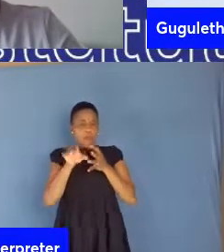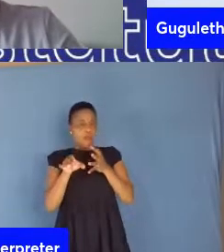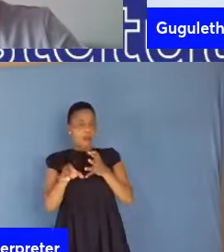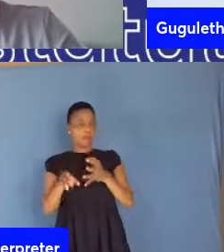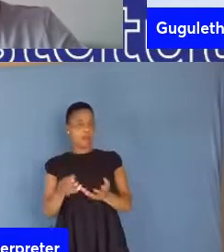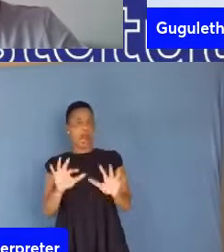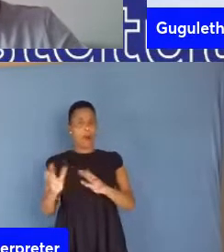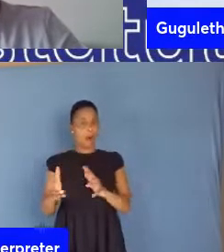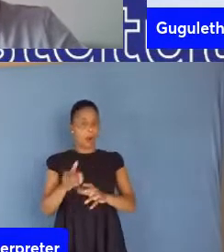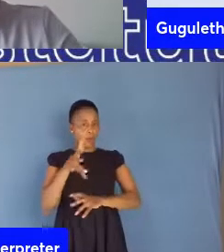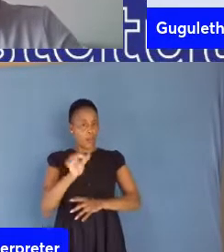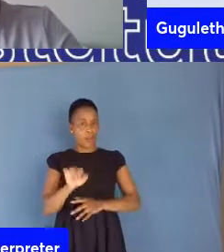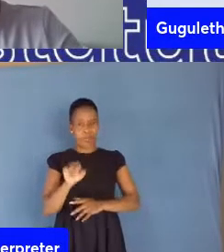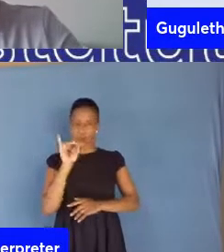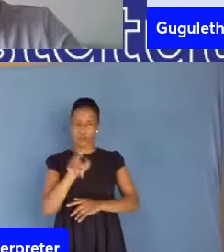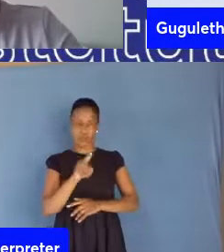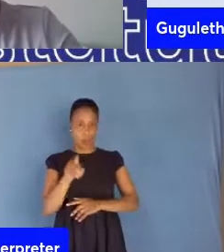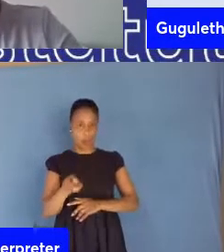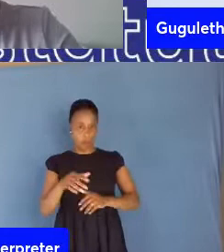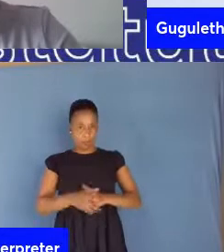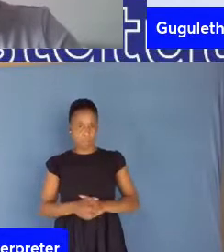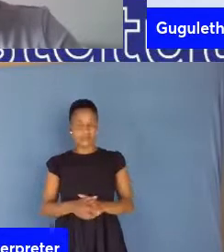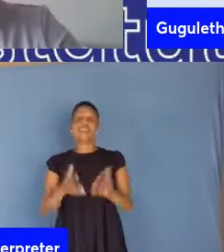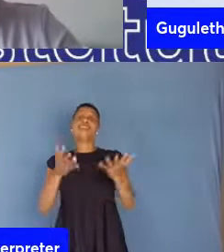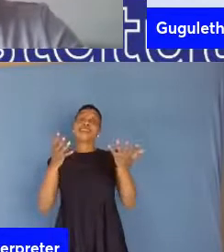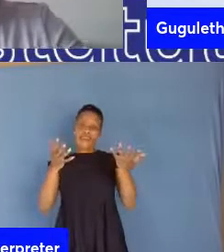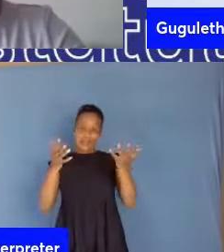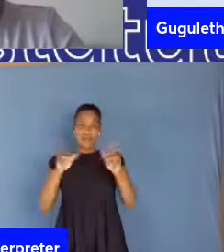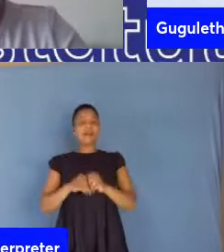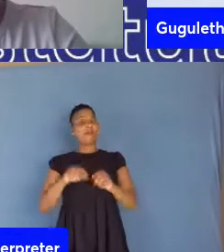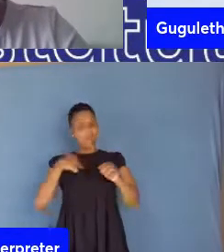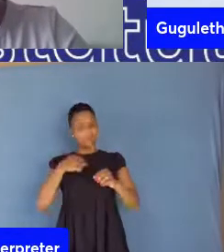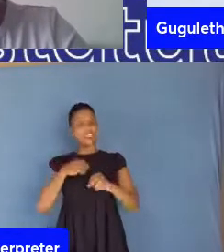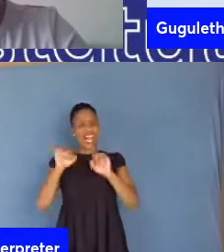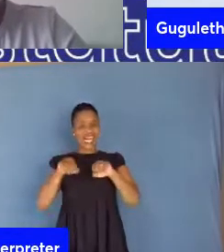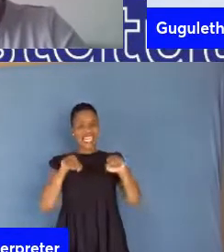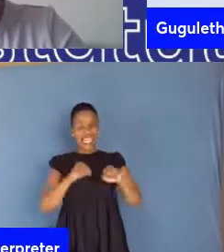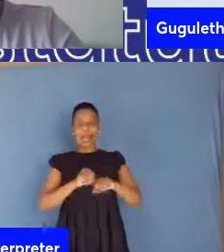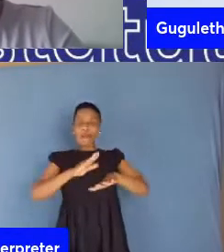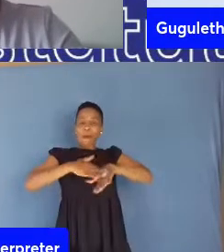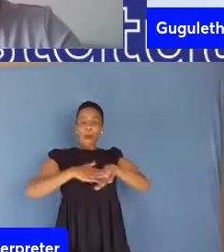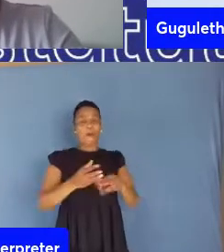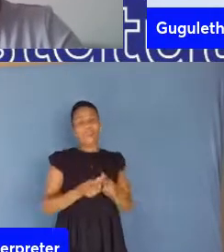Yeah, I couldn't agree with you more there. You know,